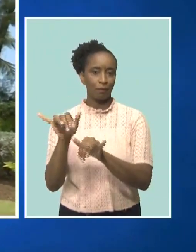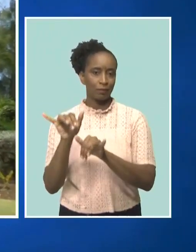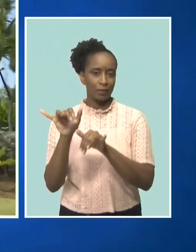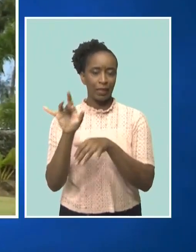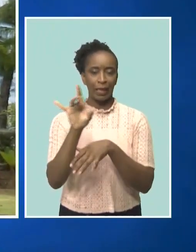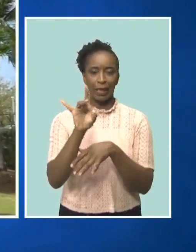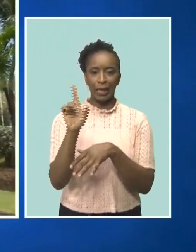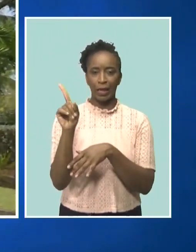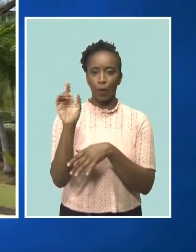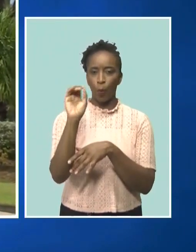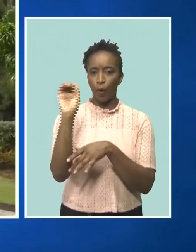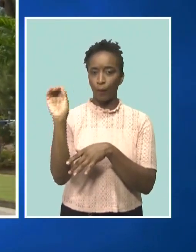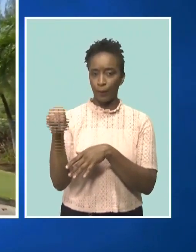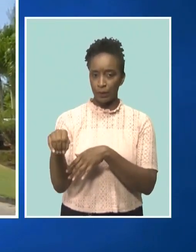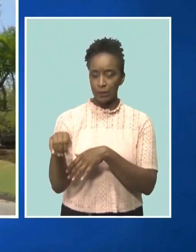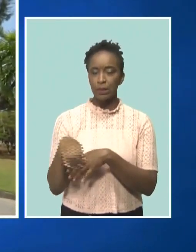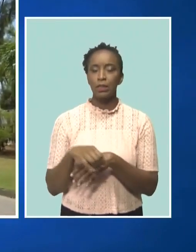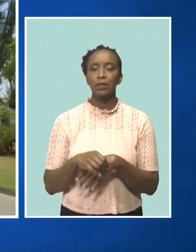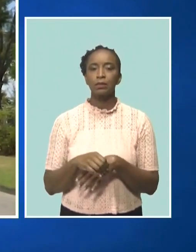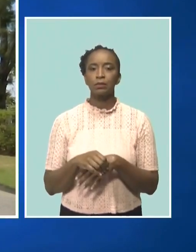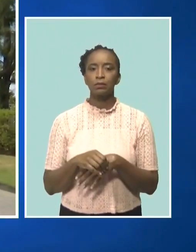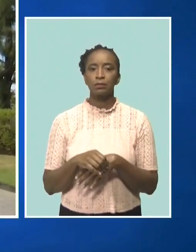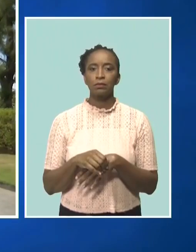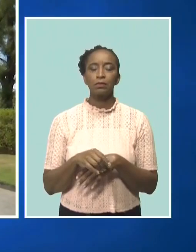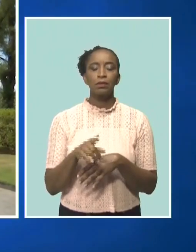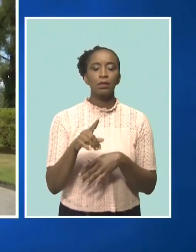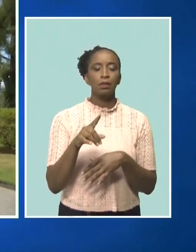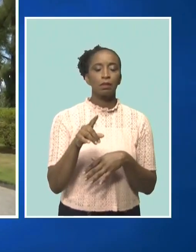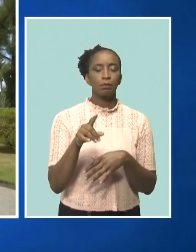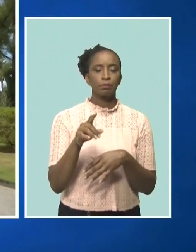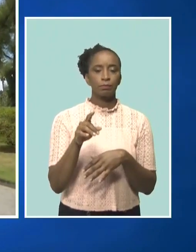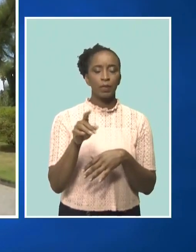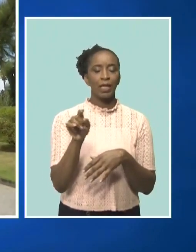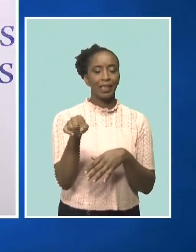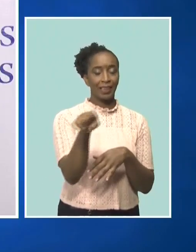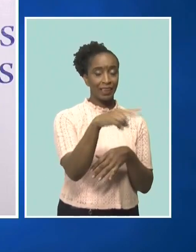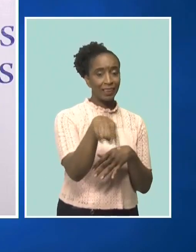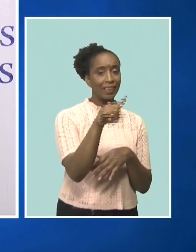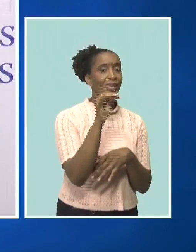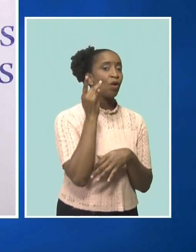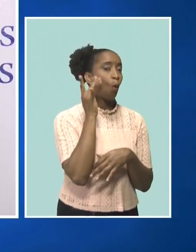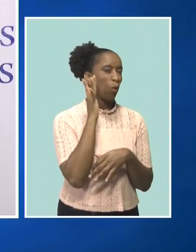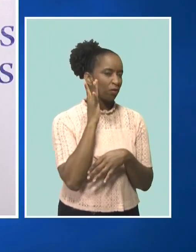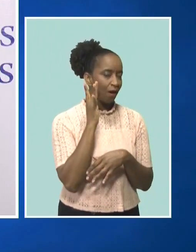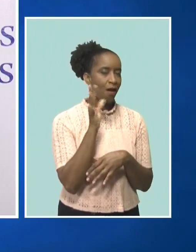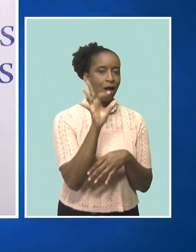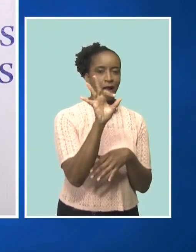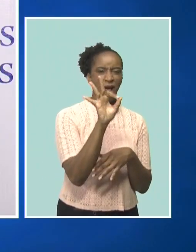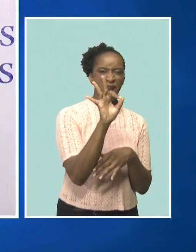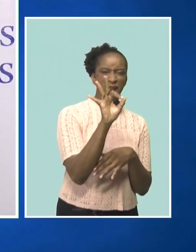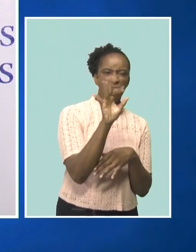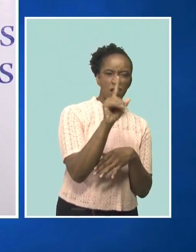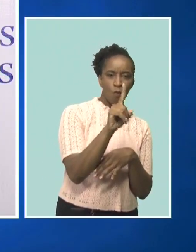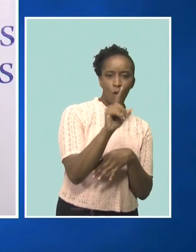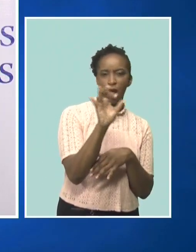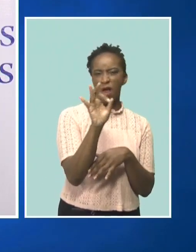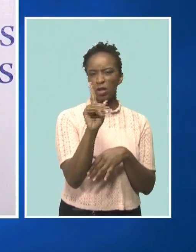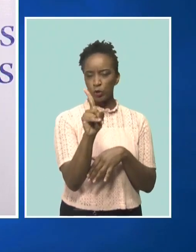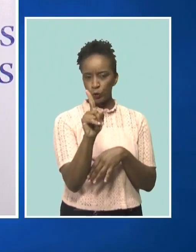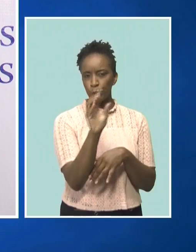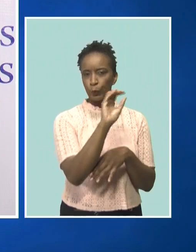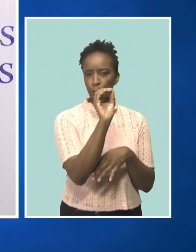while hotels have reported occupancy in the high 90s. Summer bookings are also gaining momentum, with